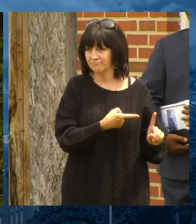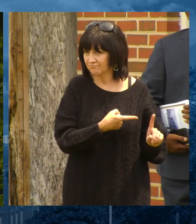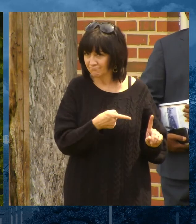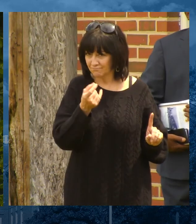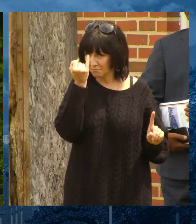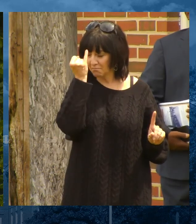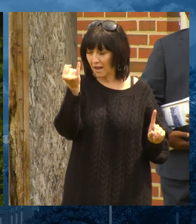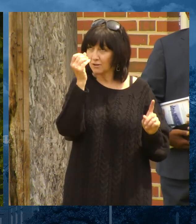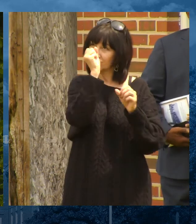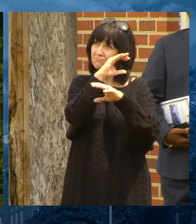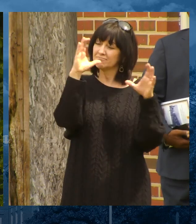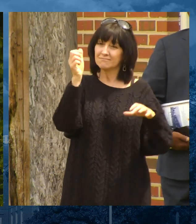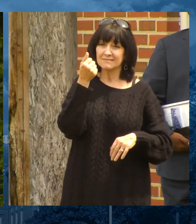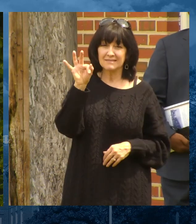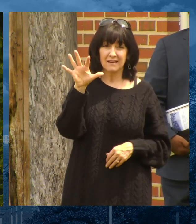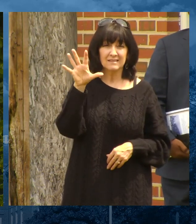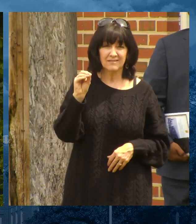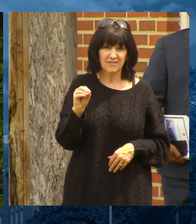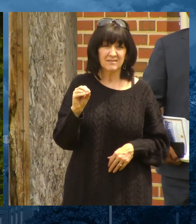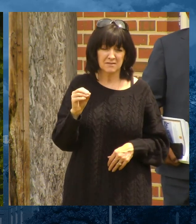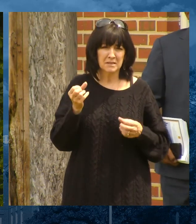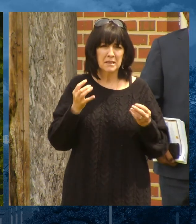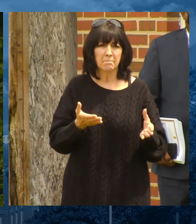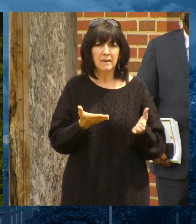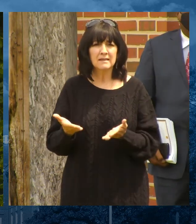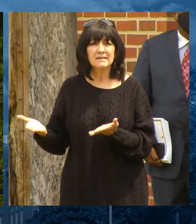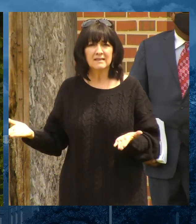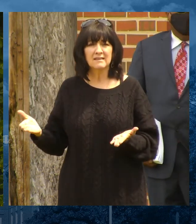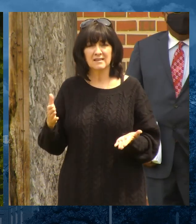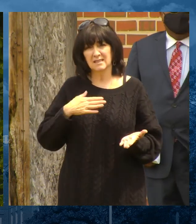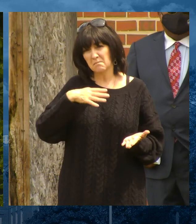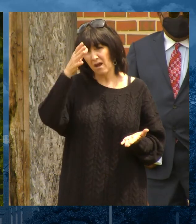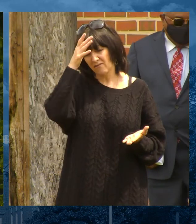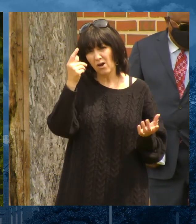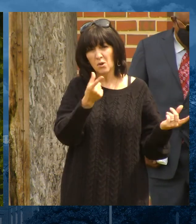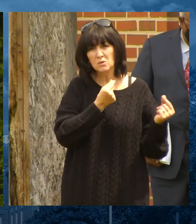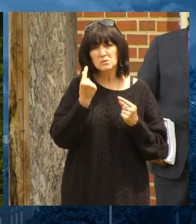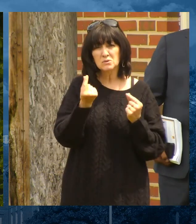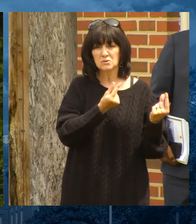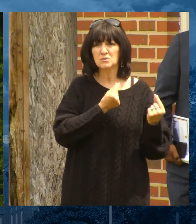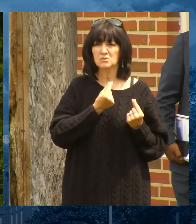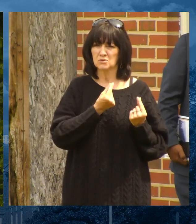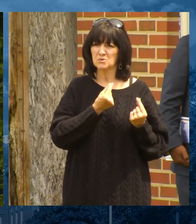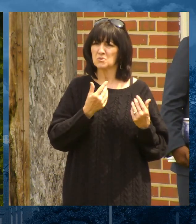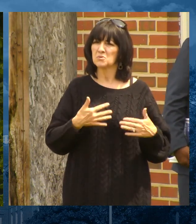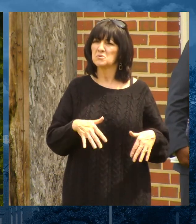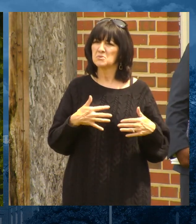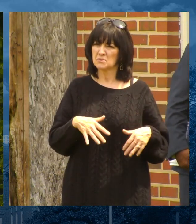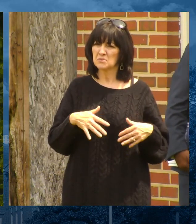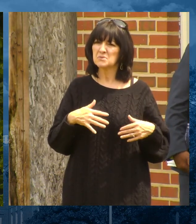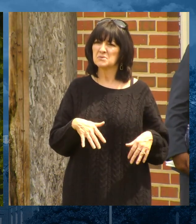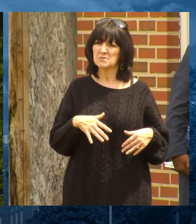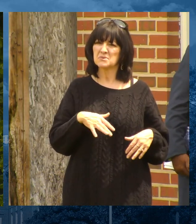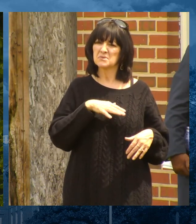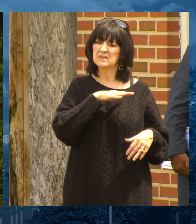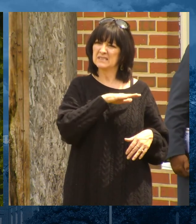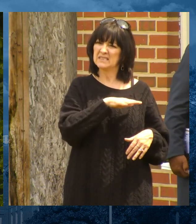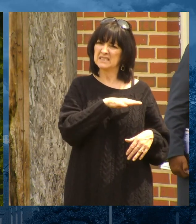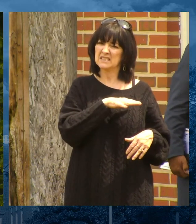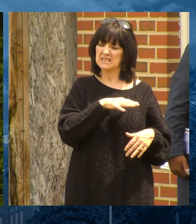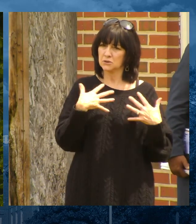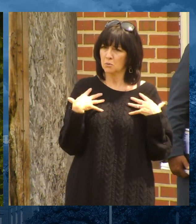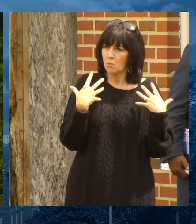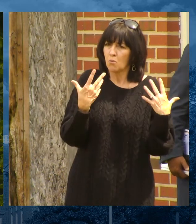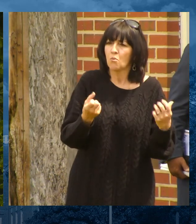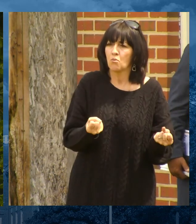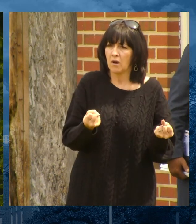A lot of things that he was doing were severely impacted because of his courageous decisions